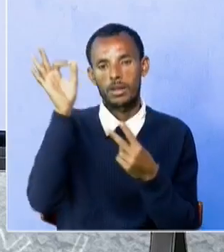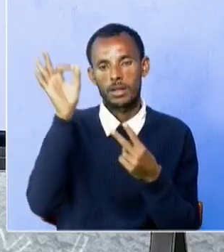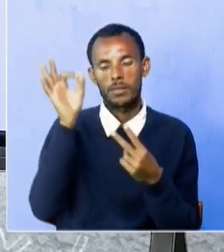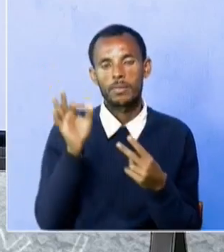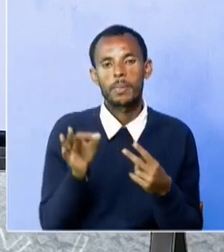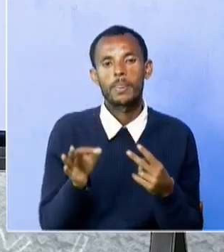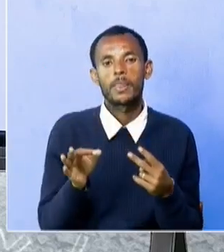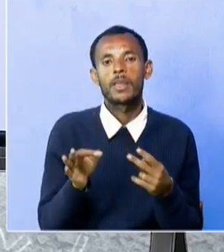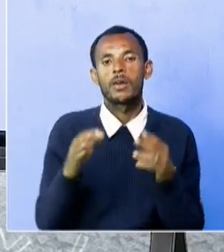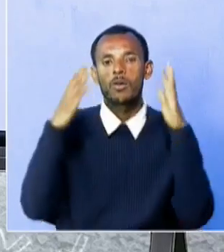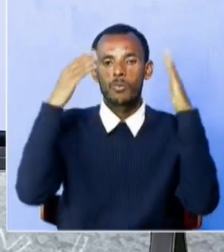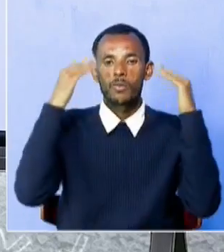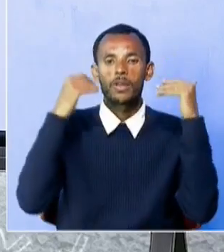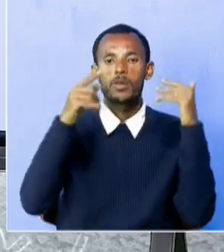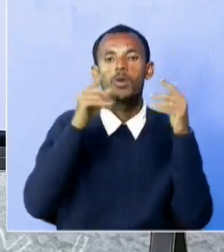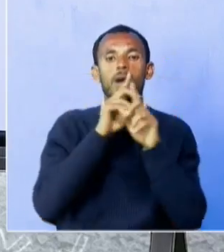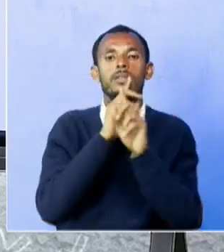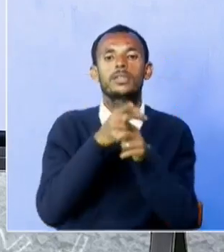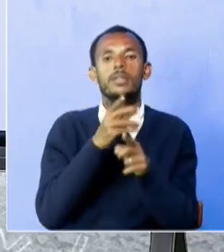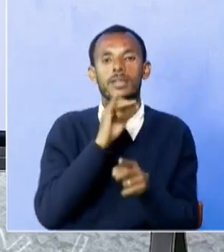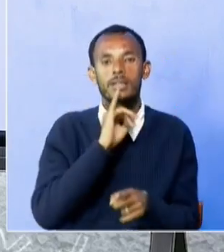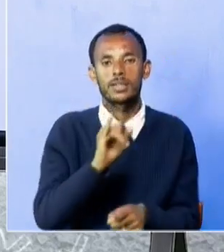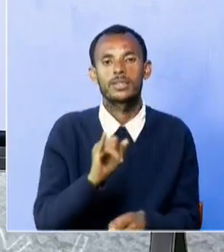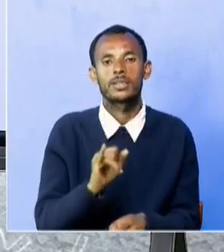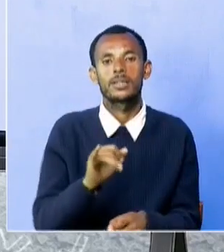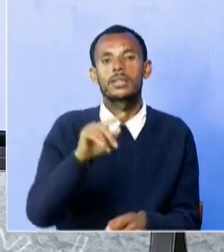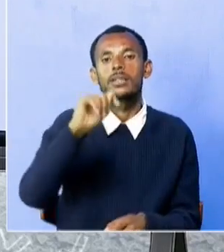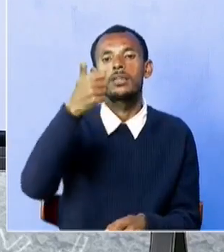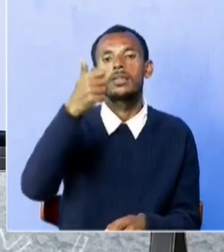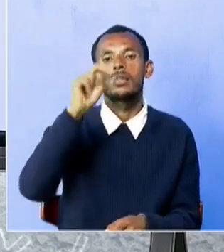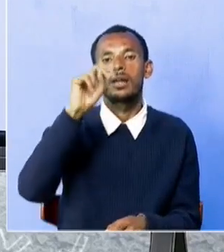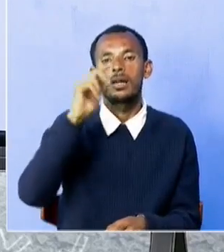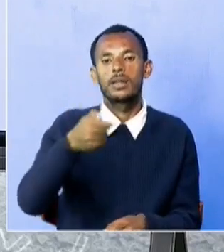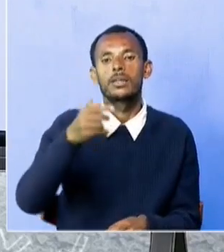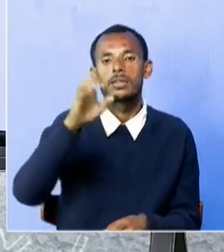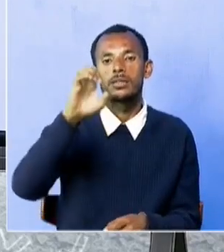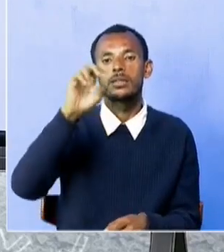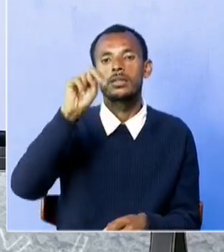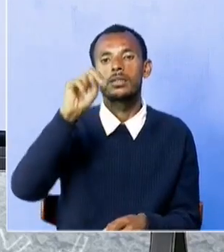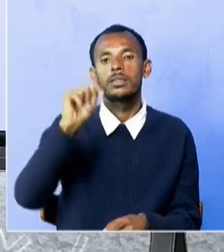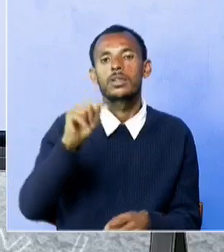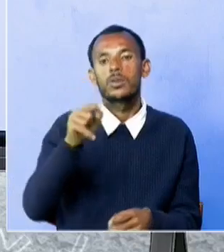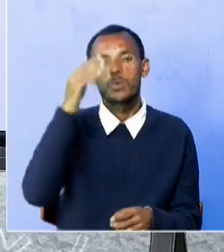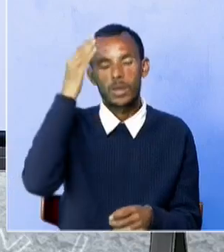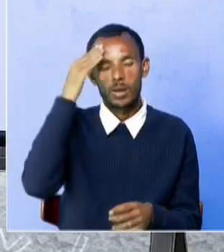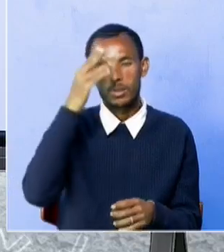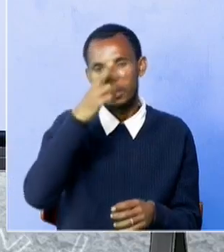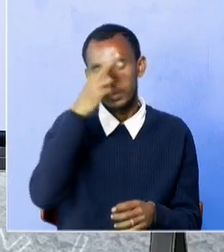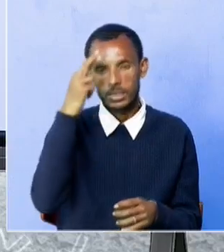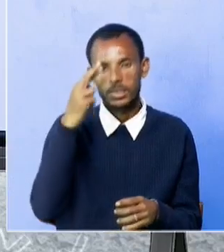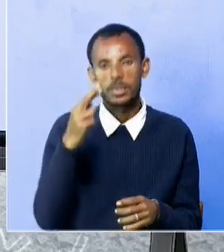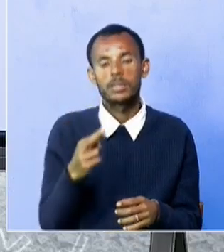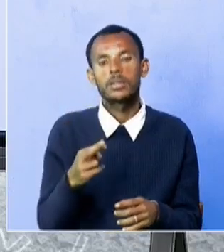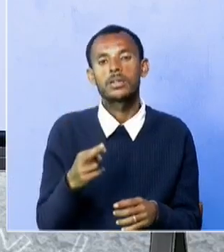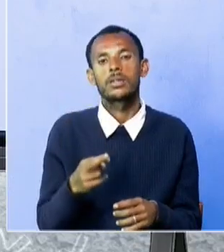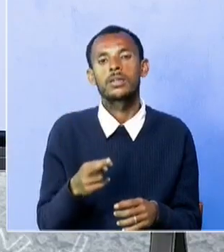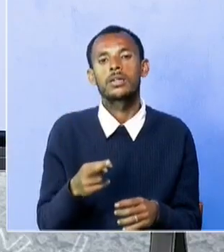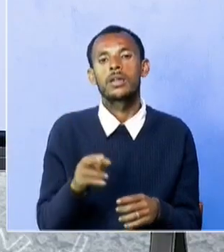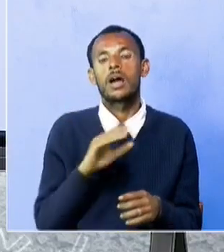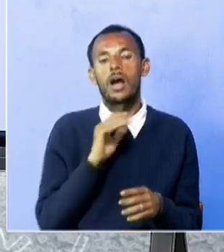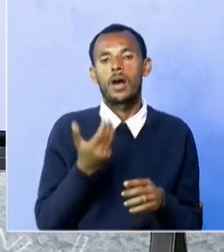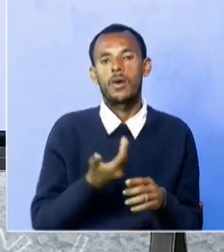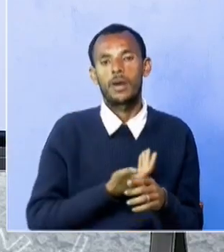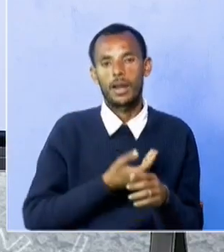choices. Hopefully your answer is tangent, but you need to know the reasoning behind it. Our